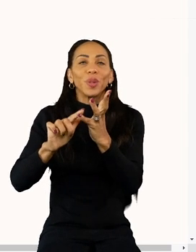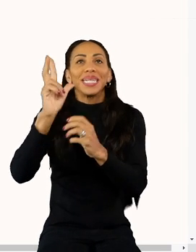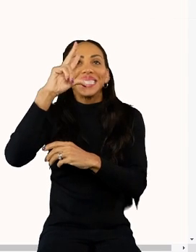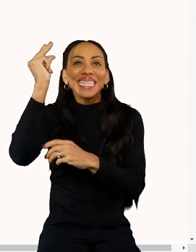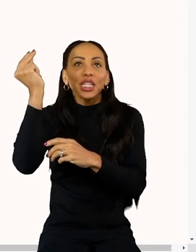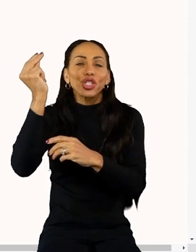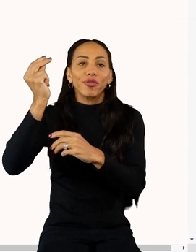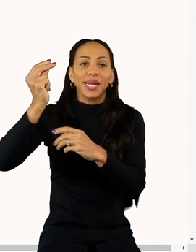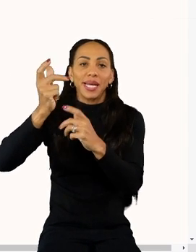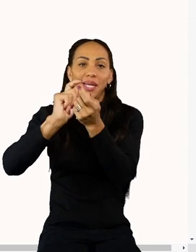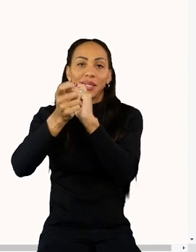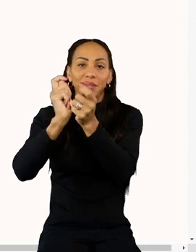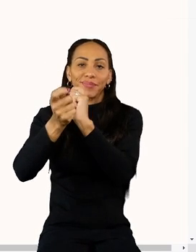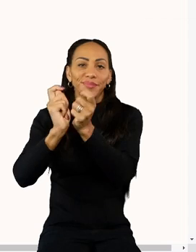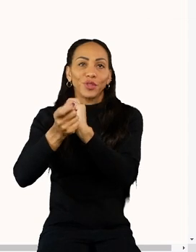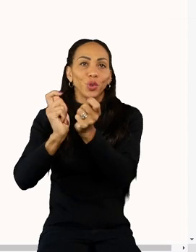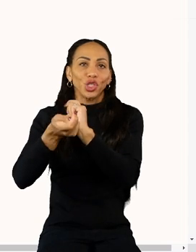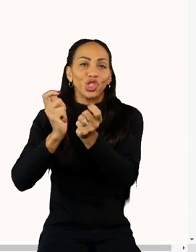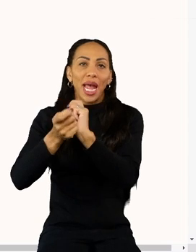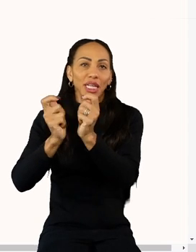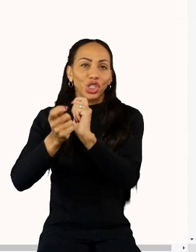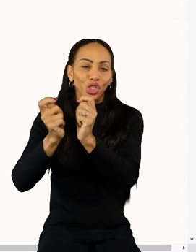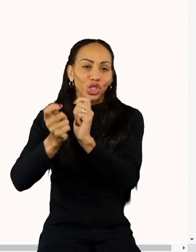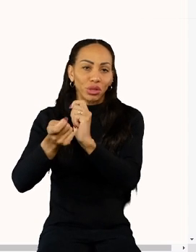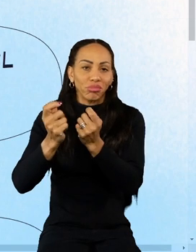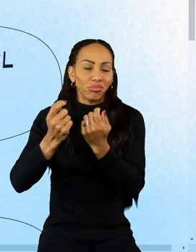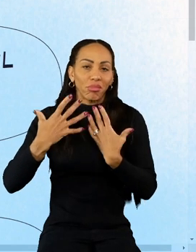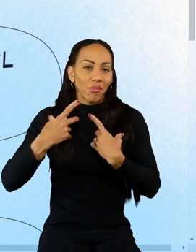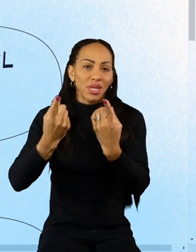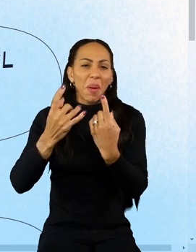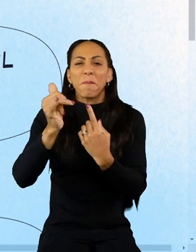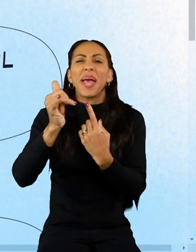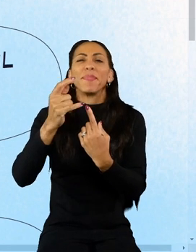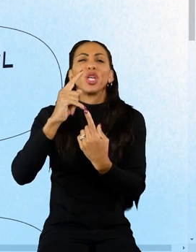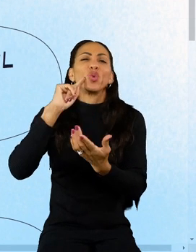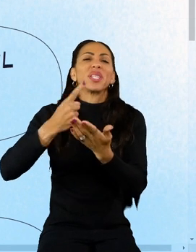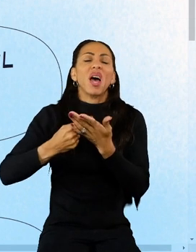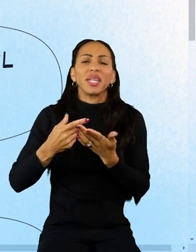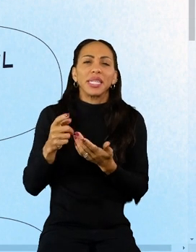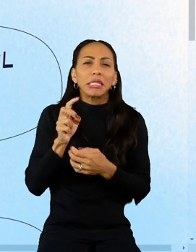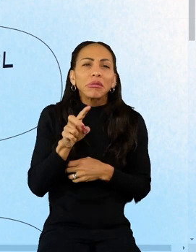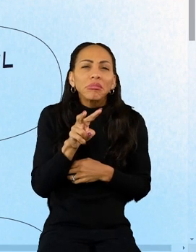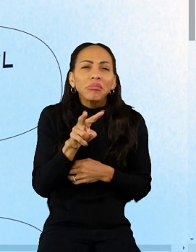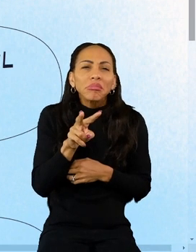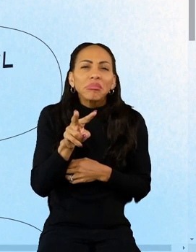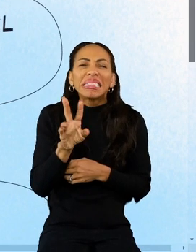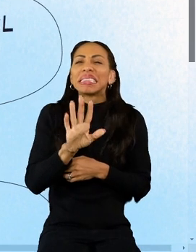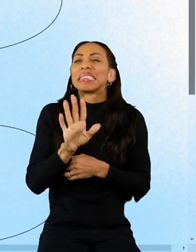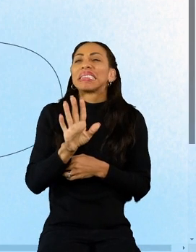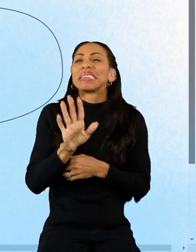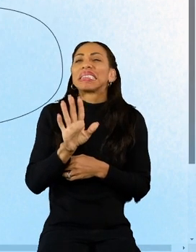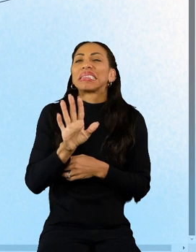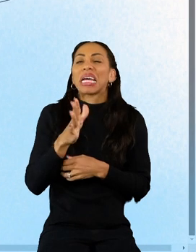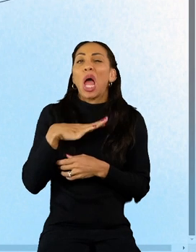menu, sensory space, and the exit. So the access panel means you can adapt and change your access options whenever you need. So